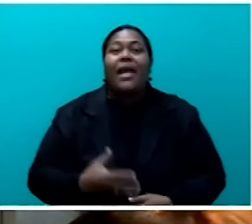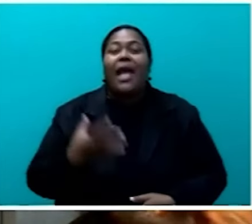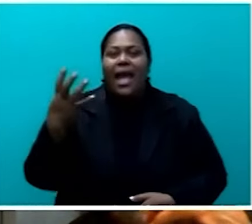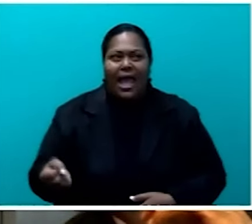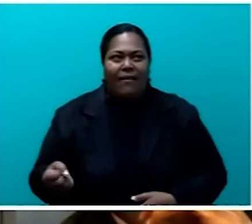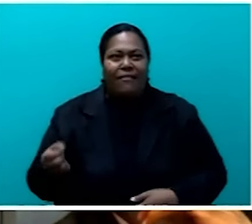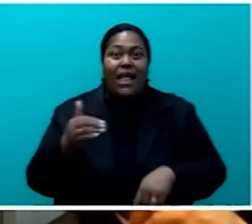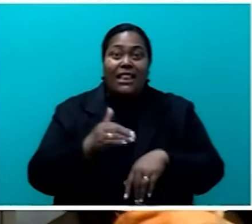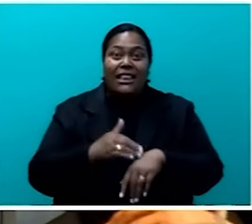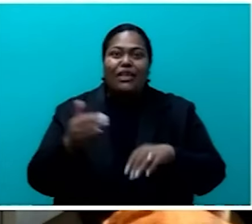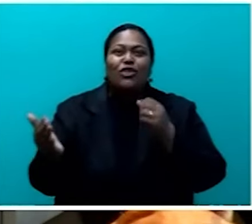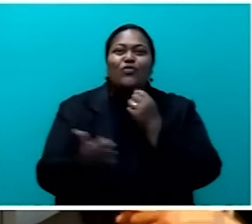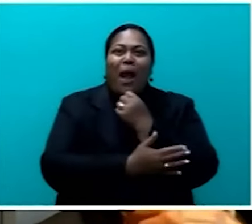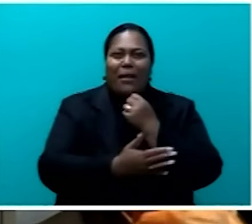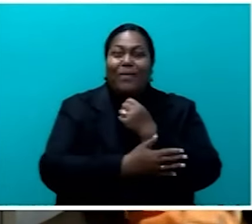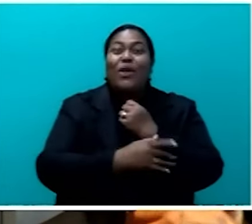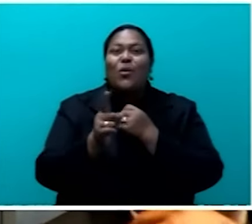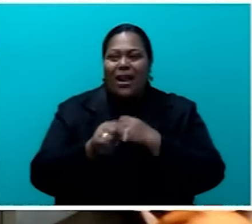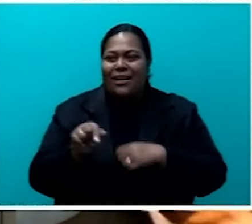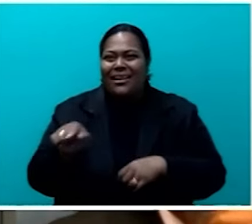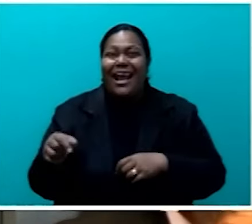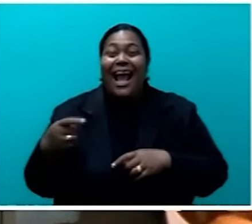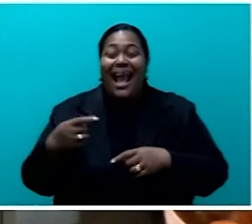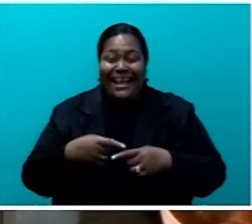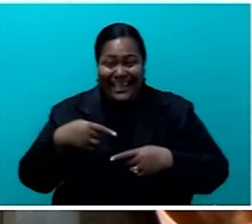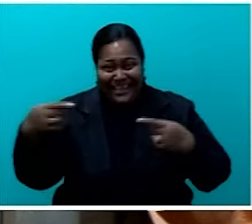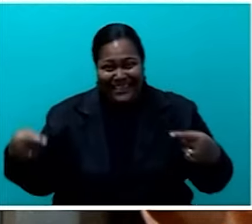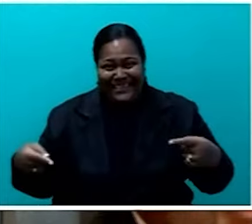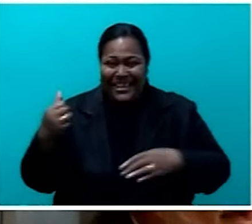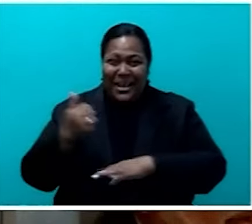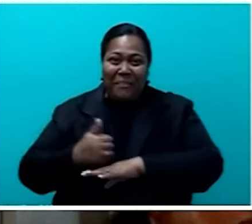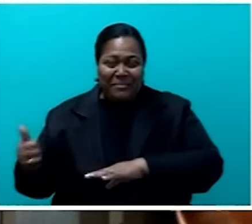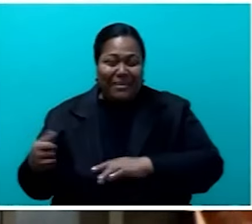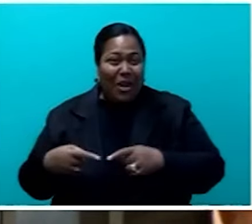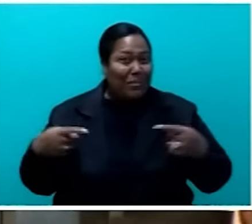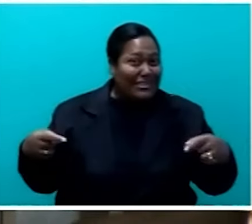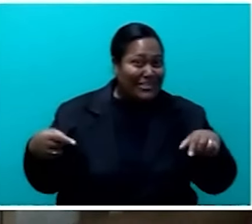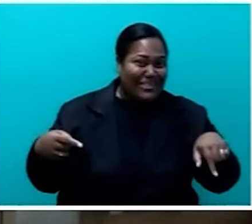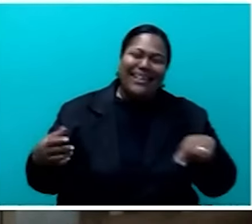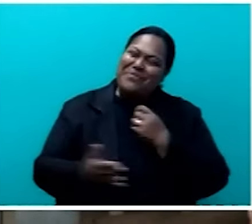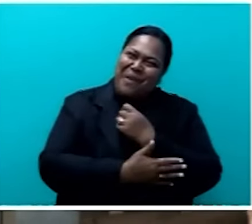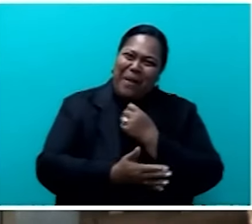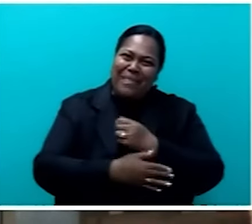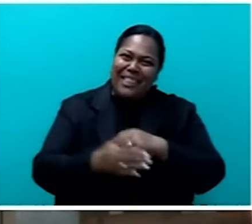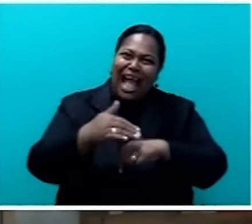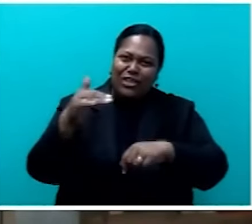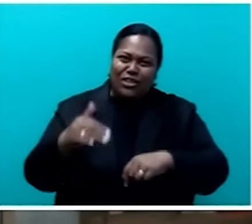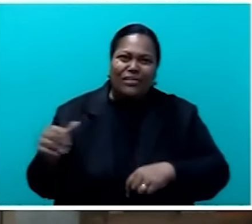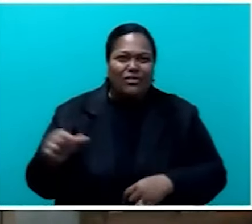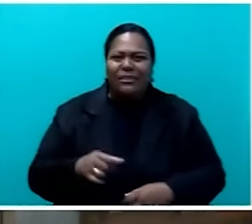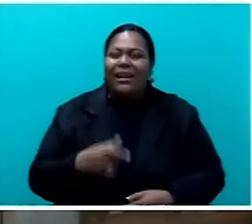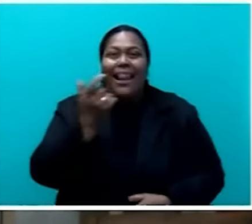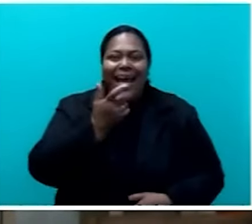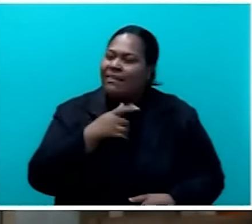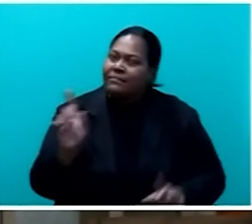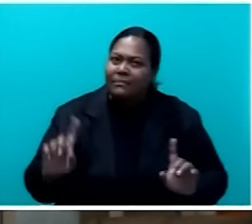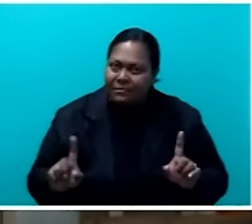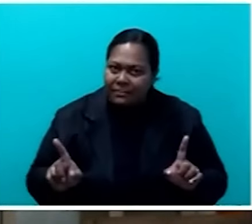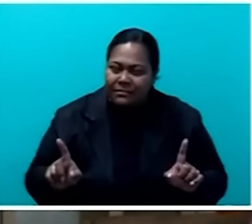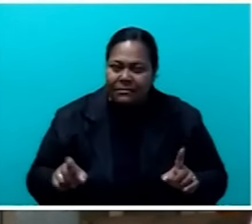and opposition during the lunch break, Honorable Speaker. Honorable Speaker, this is not something to laugh about. If we laugh